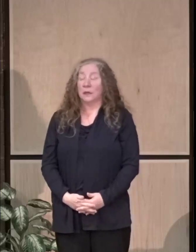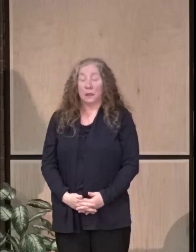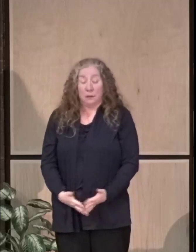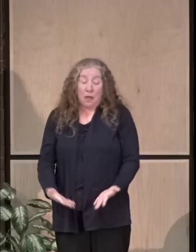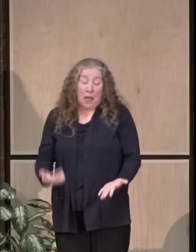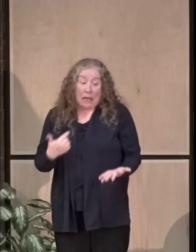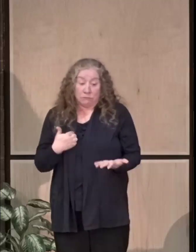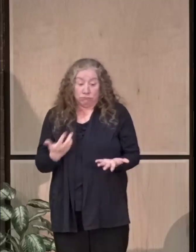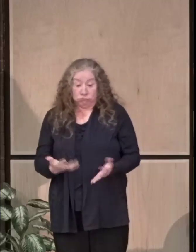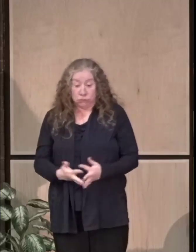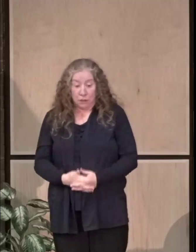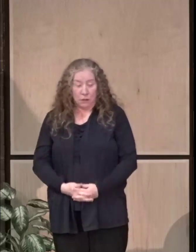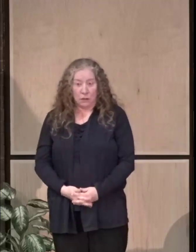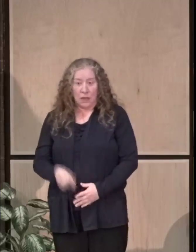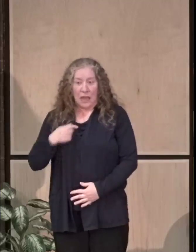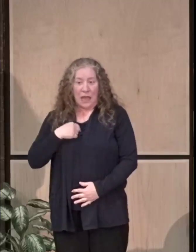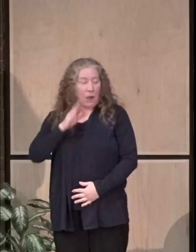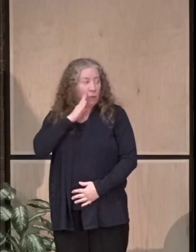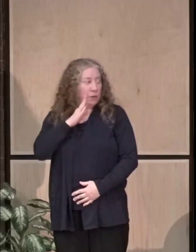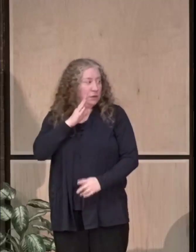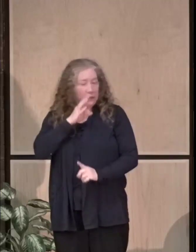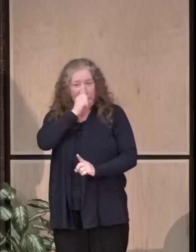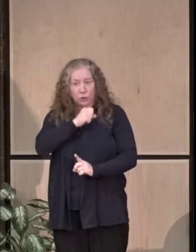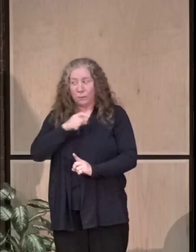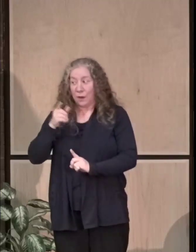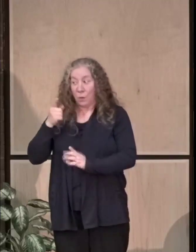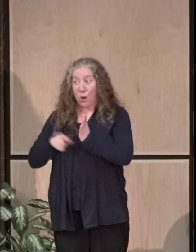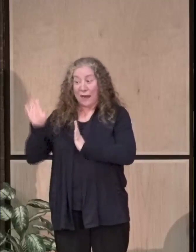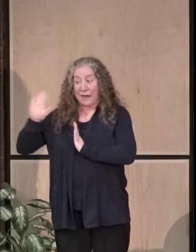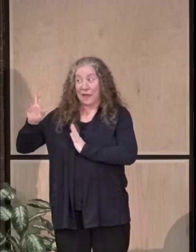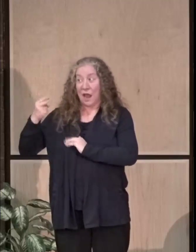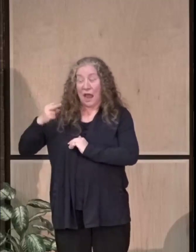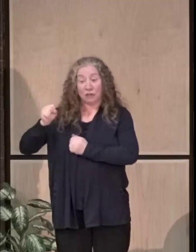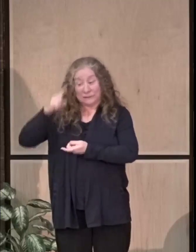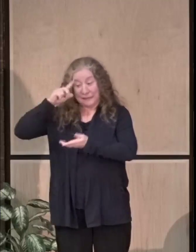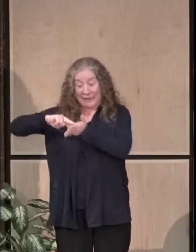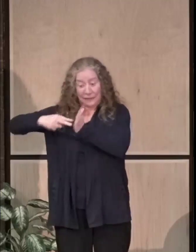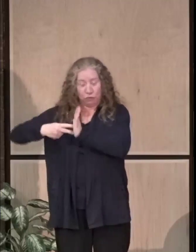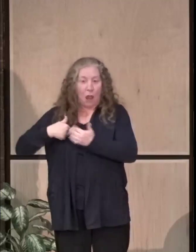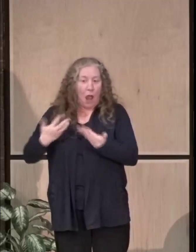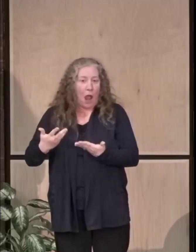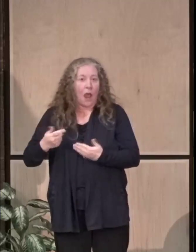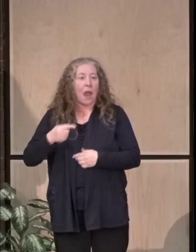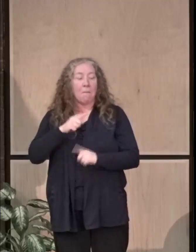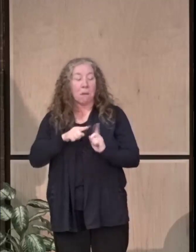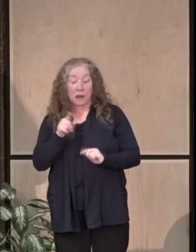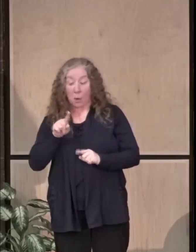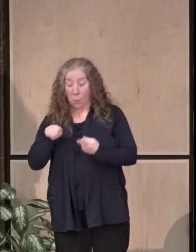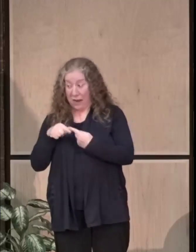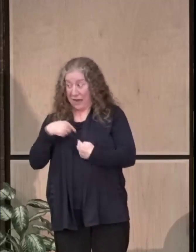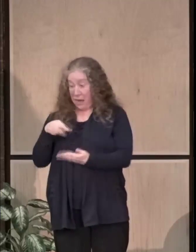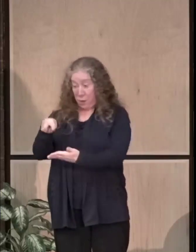I'm assuming you'd have to speak with Hodgson specifically on what he was referring to. But my understanding is